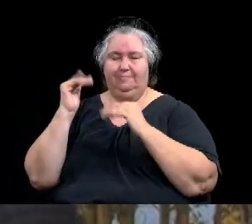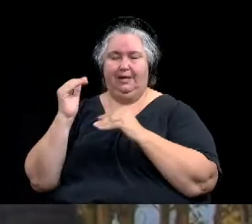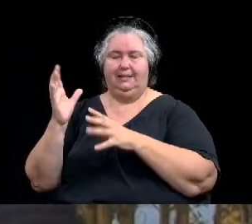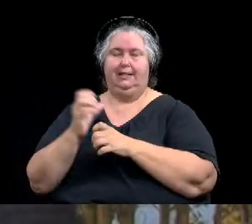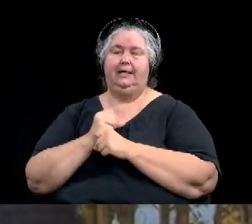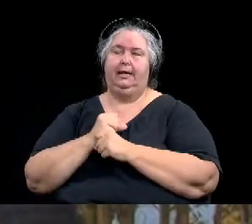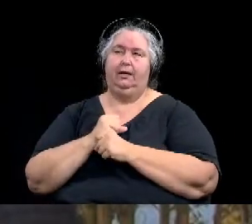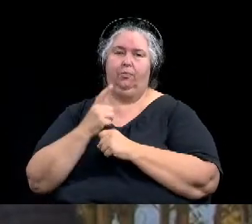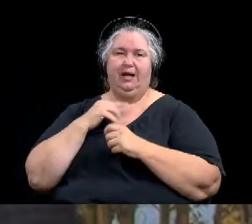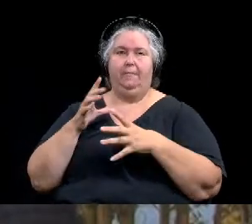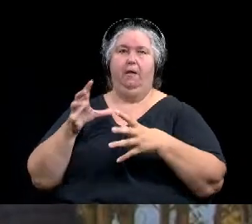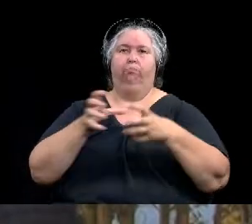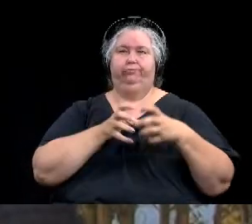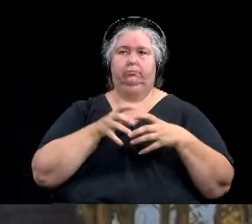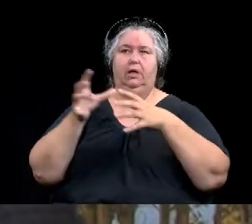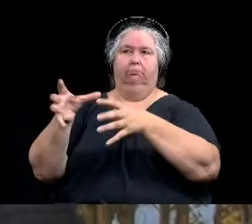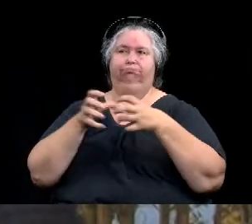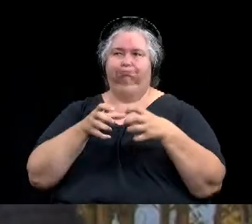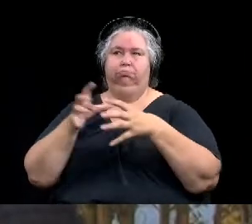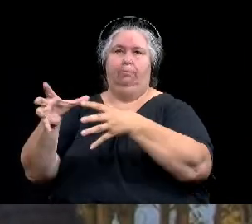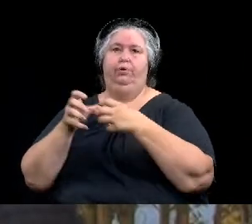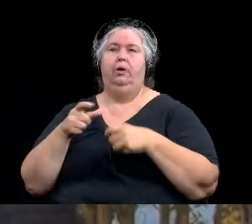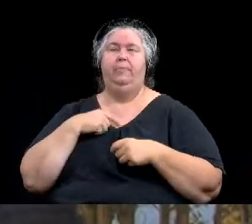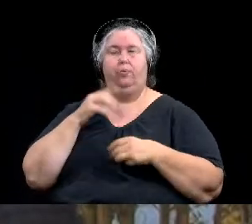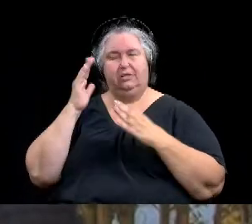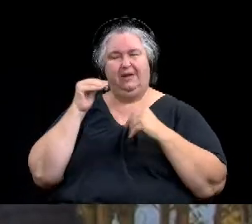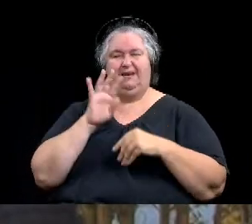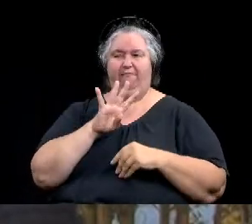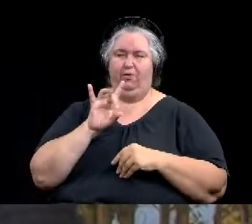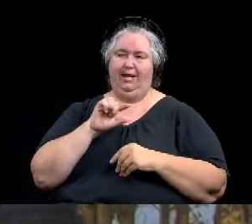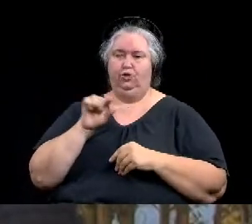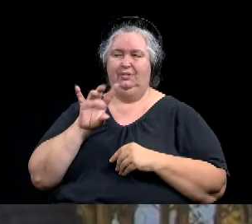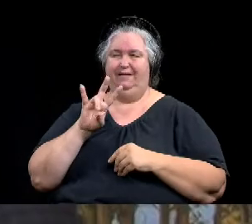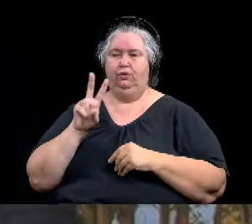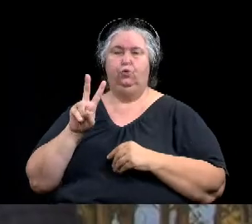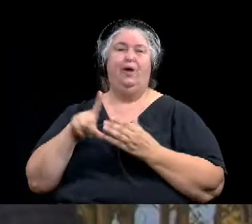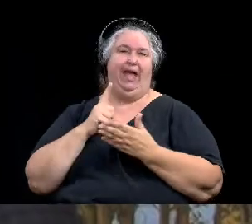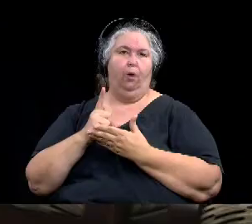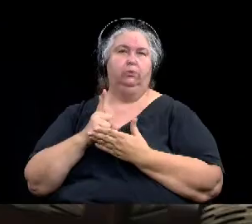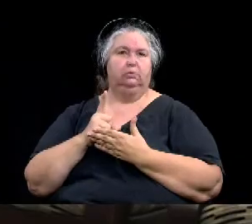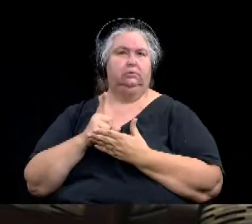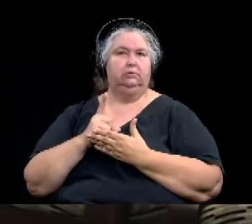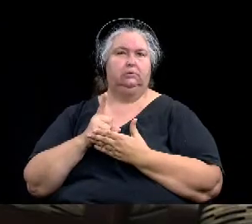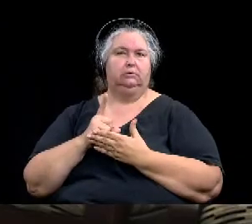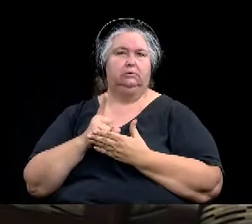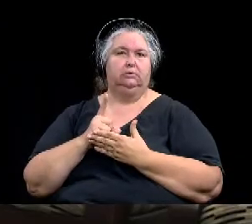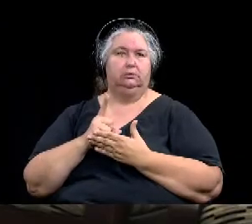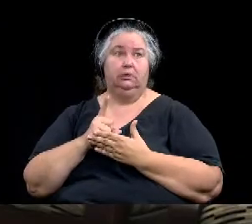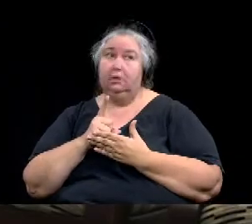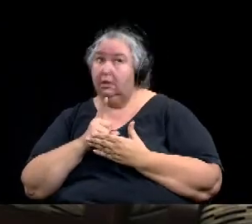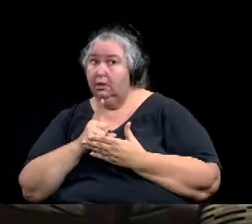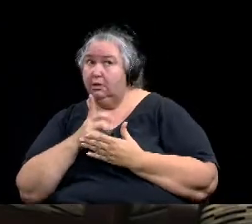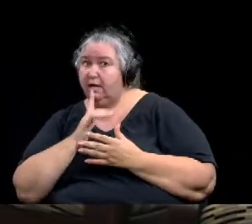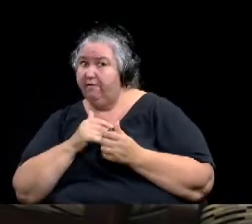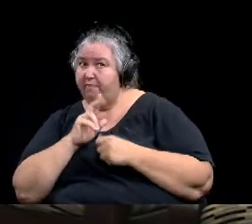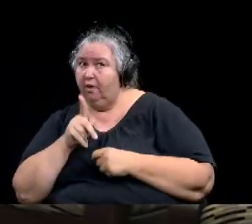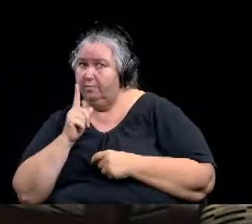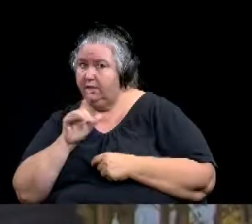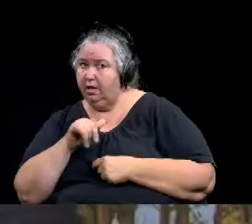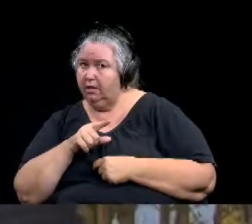within 48 to 72 hours going forward. Okay. Did you have a follow-up to that, Brooke?